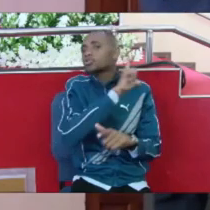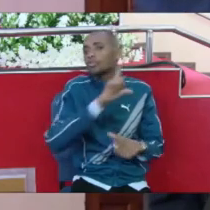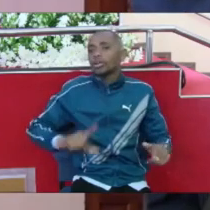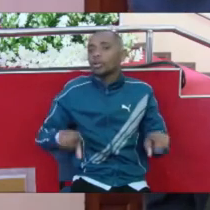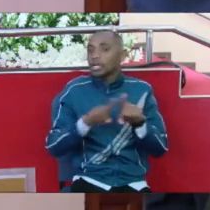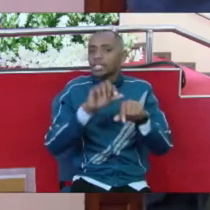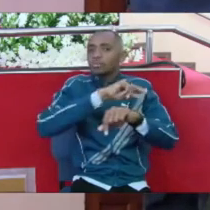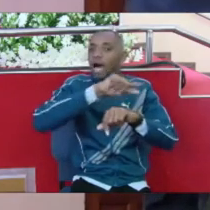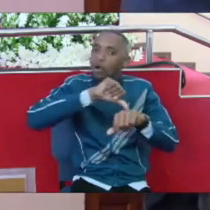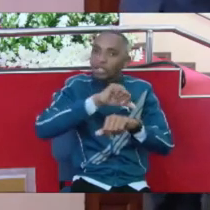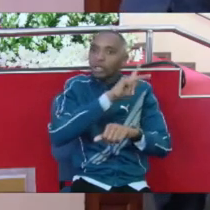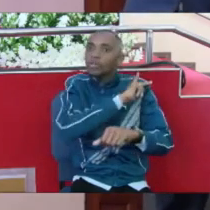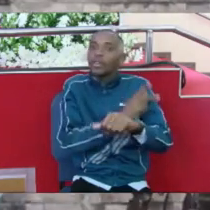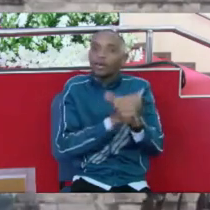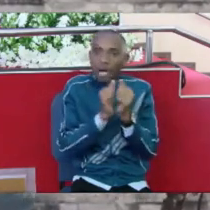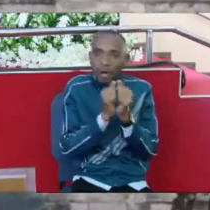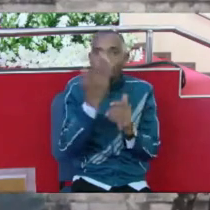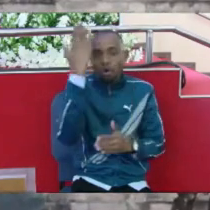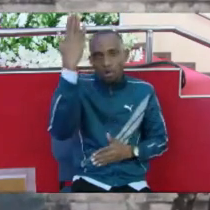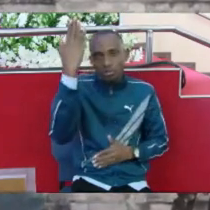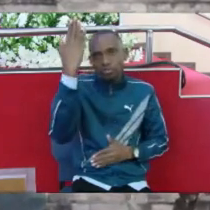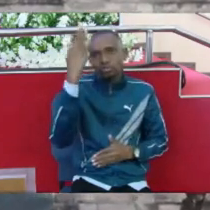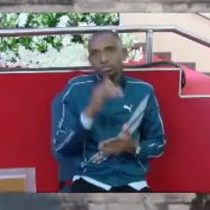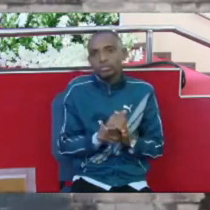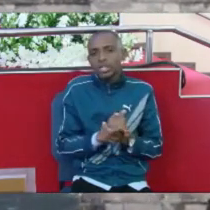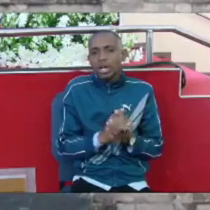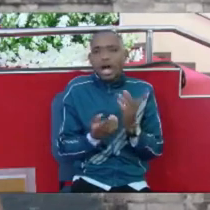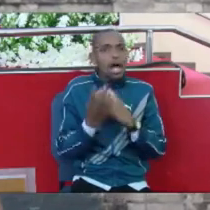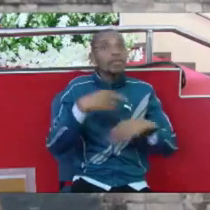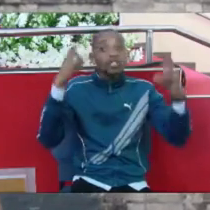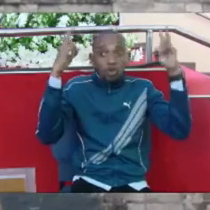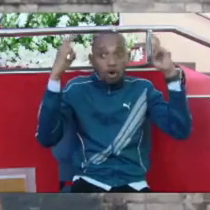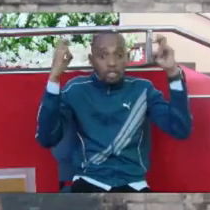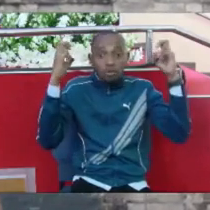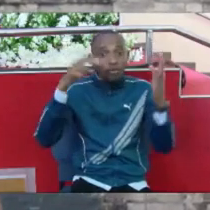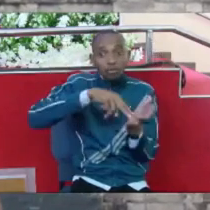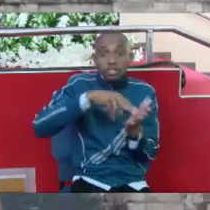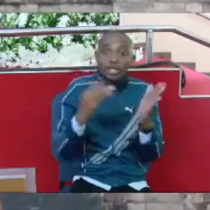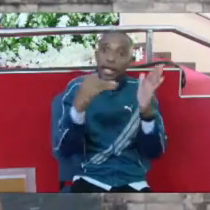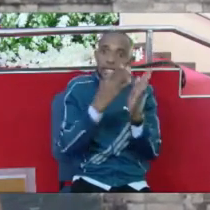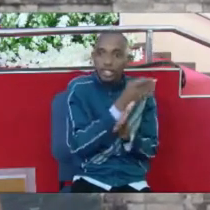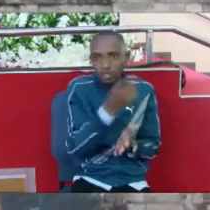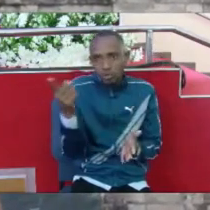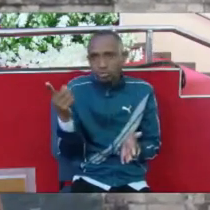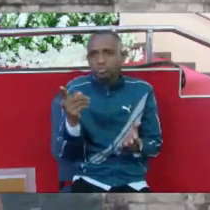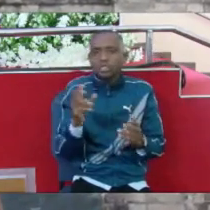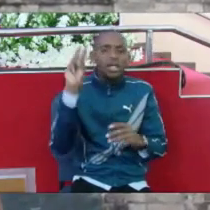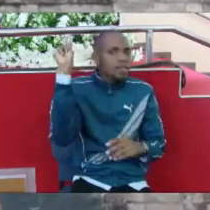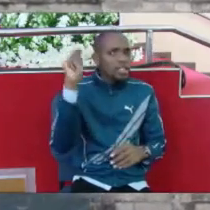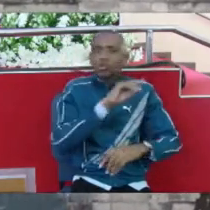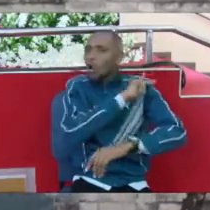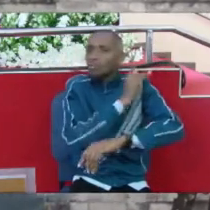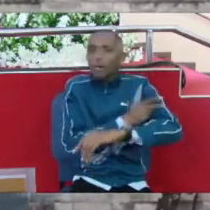with the power of God. And there is no demon that can withstand us. There is no power that can